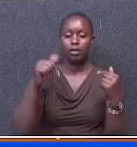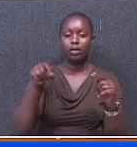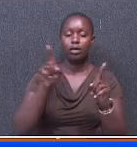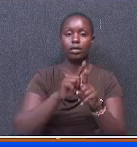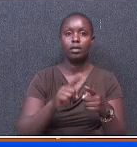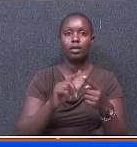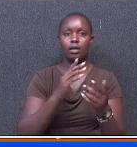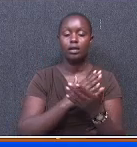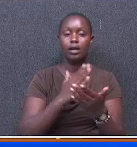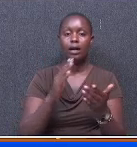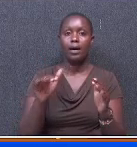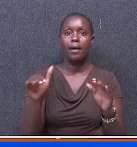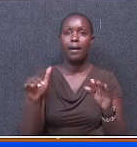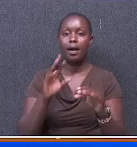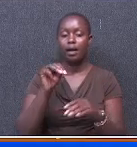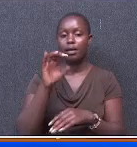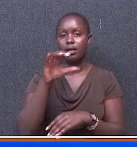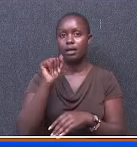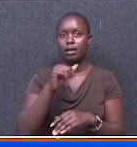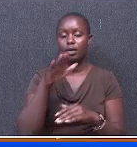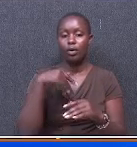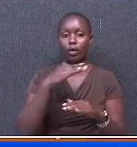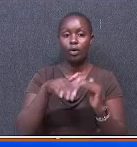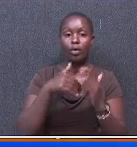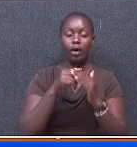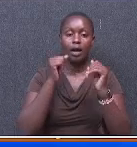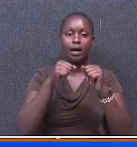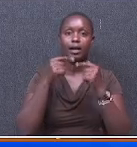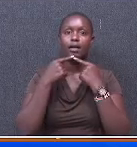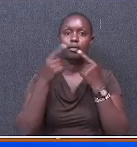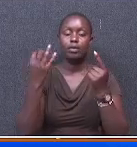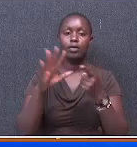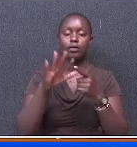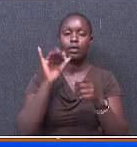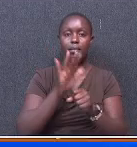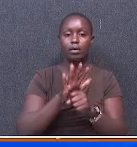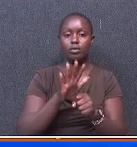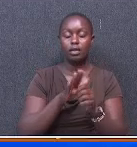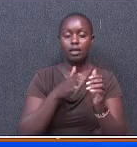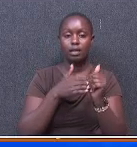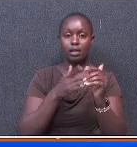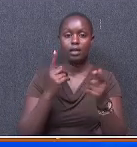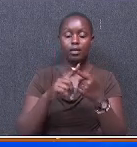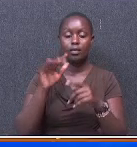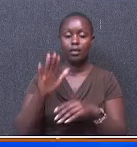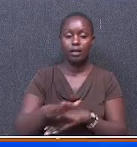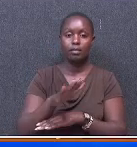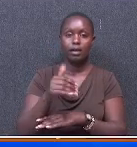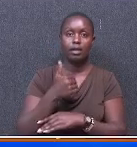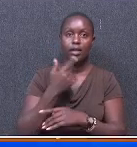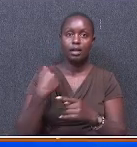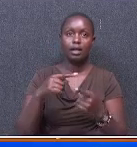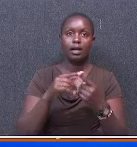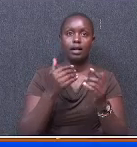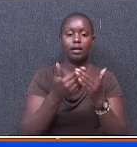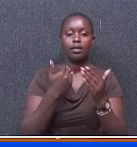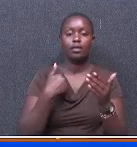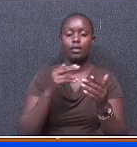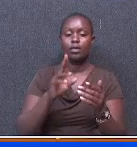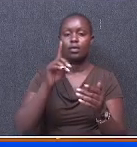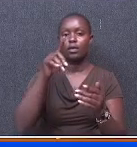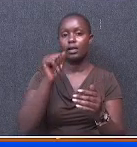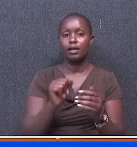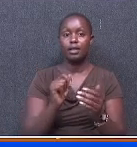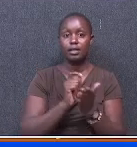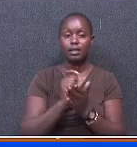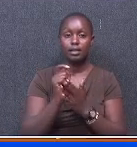After members of the County Assembly disagreed over the announcement of the majority leader of the Assembly, which had initially seen the UDA Party Secretary